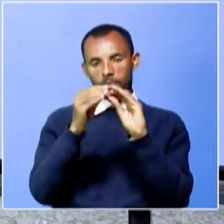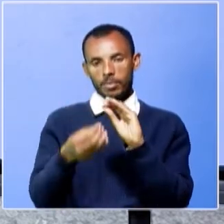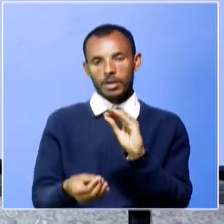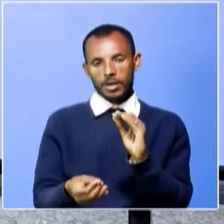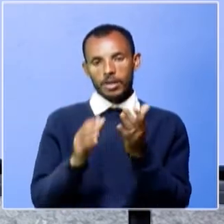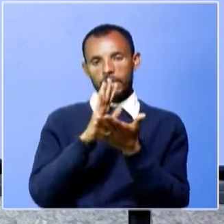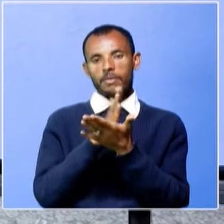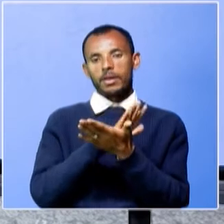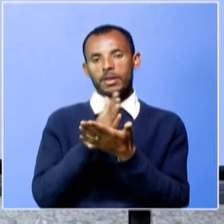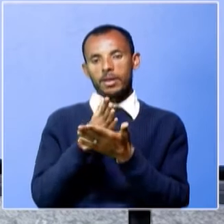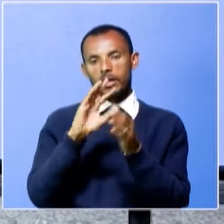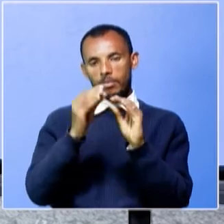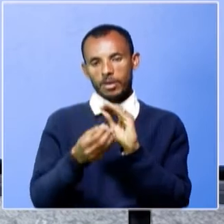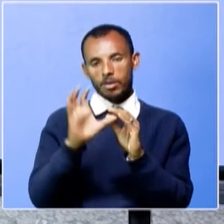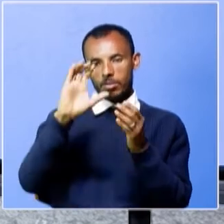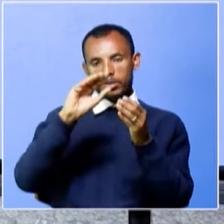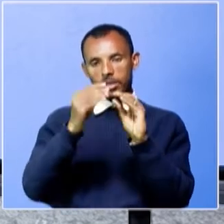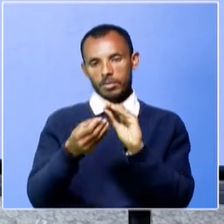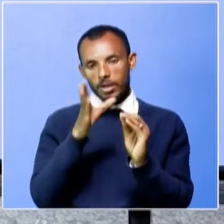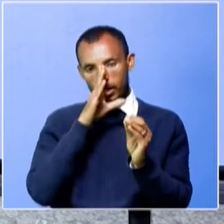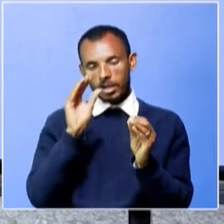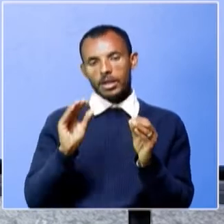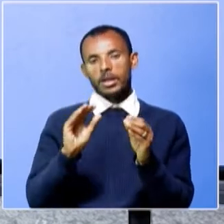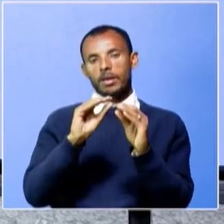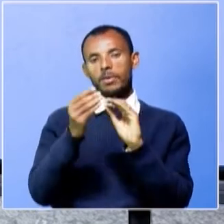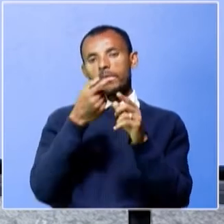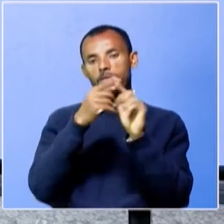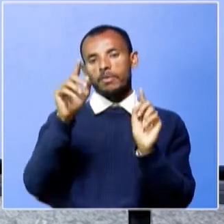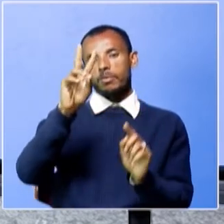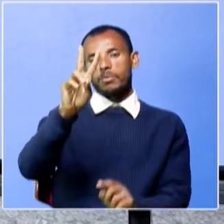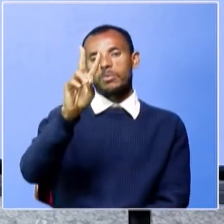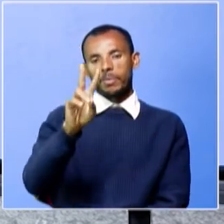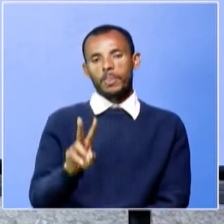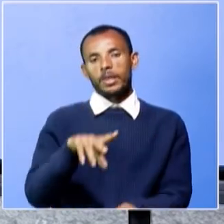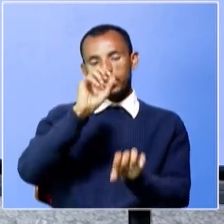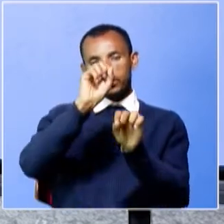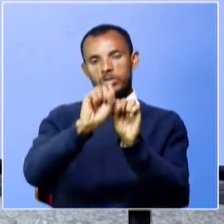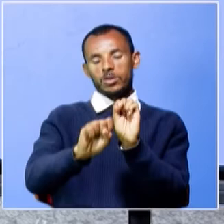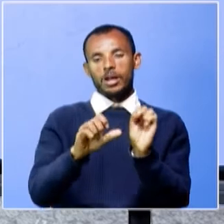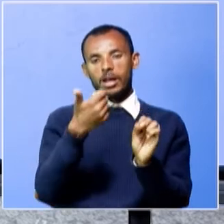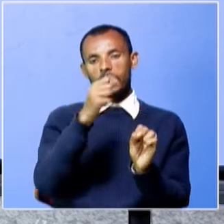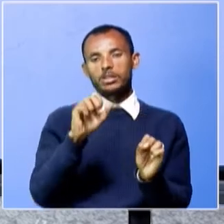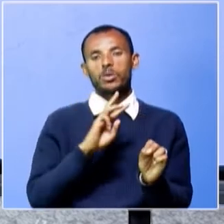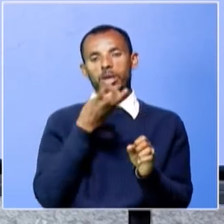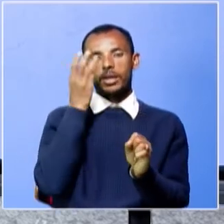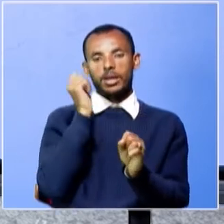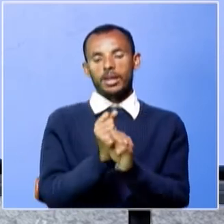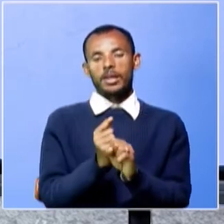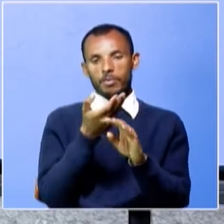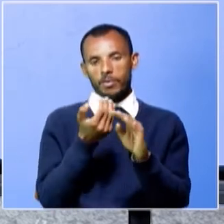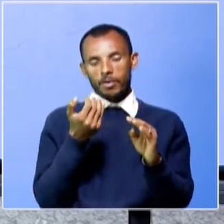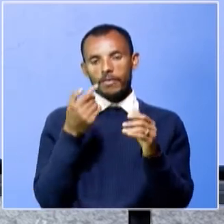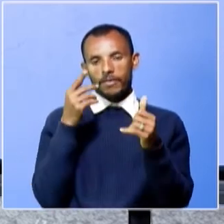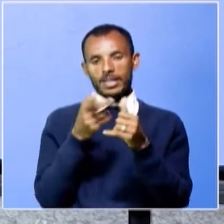even number, composite, and a number different from 2. So as we did before, our